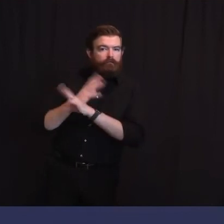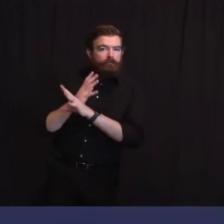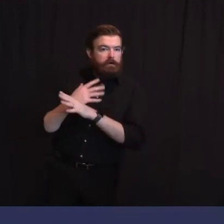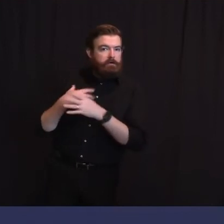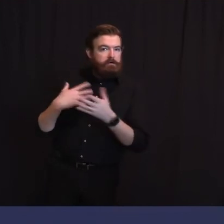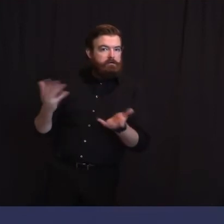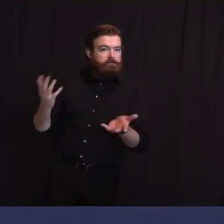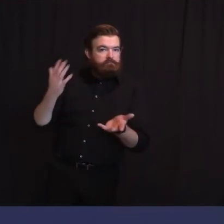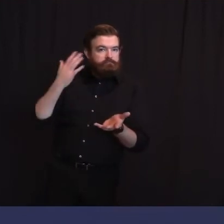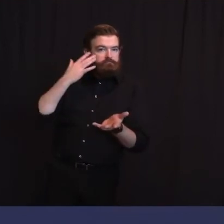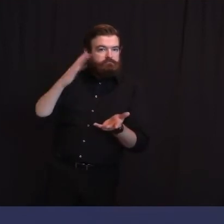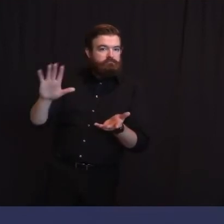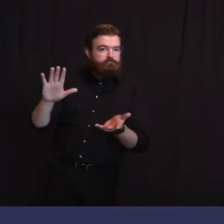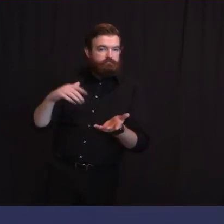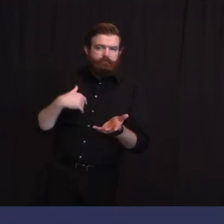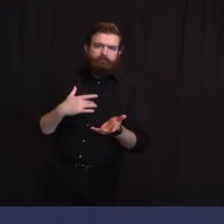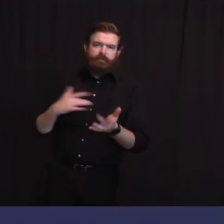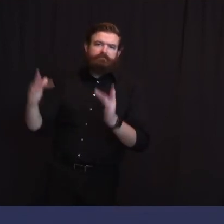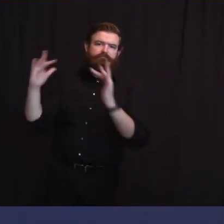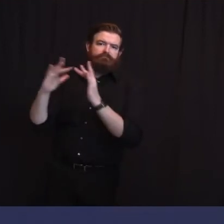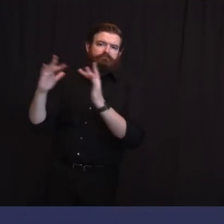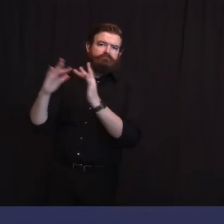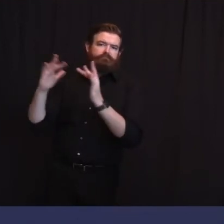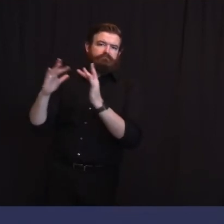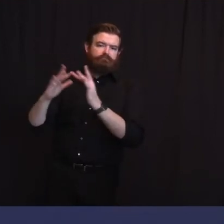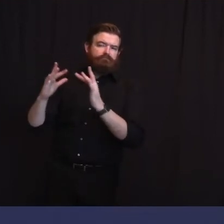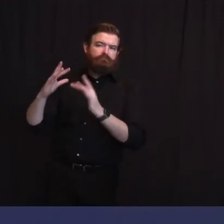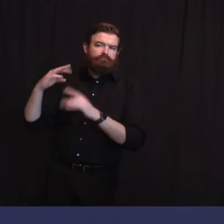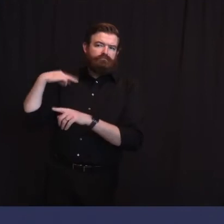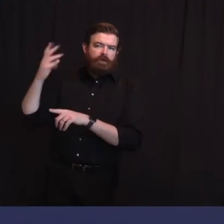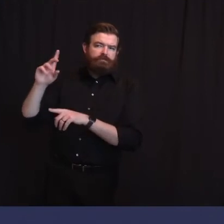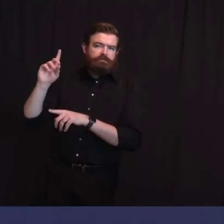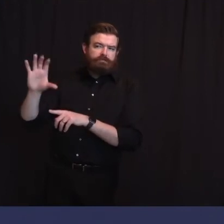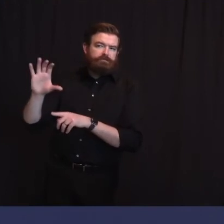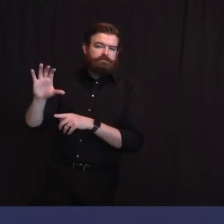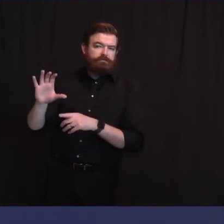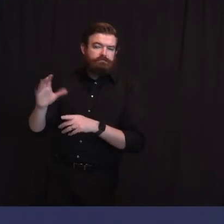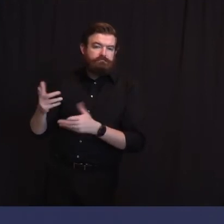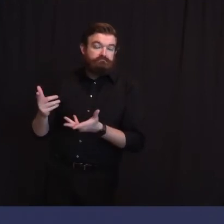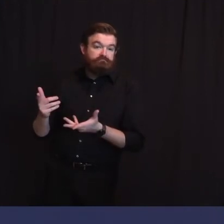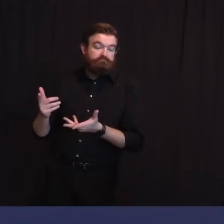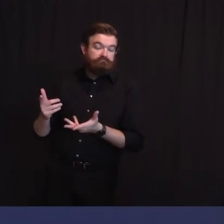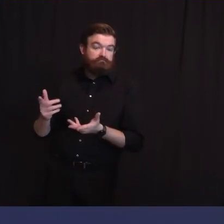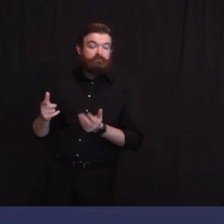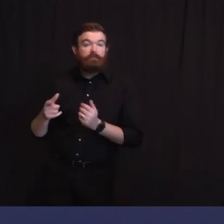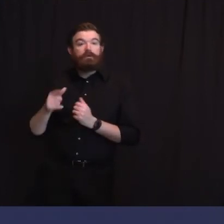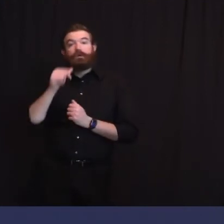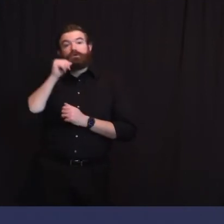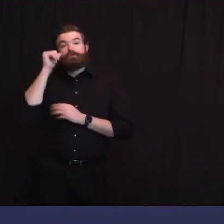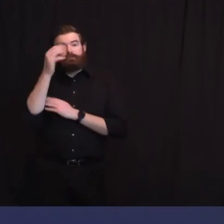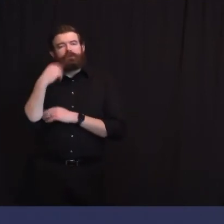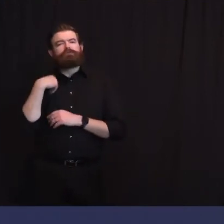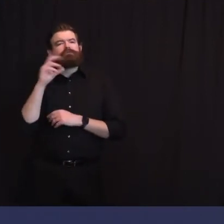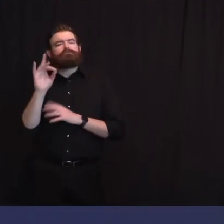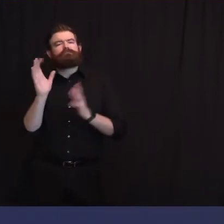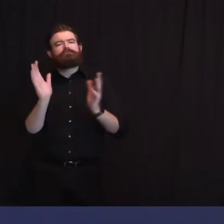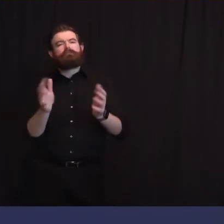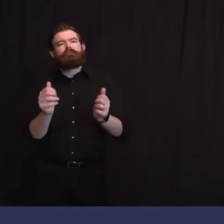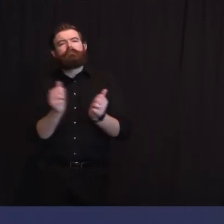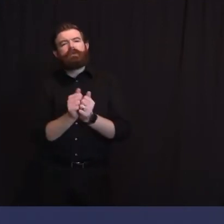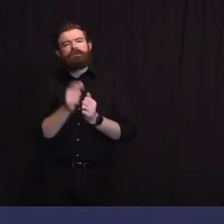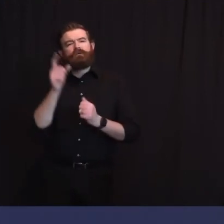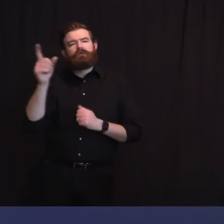I know our team was on with Jeff Zients, the COVID czar, yesterday morning. But in terms of the other sort of